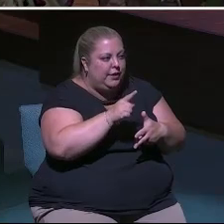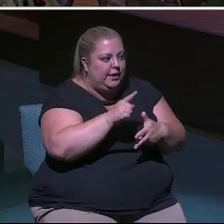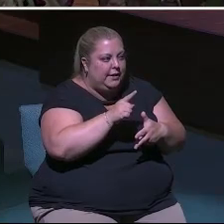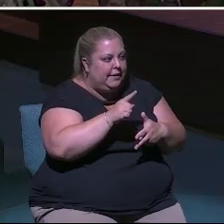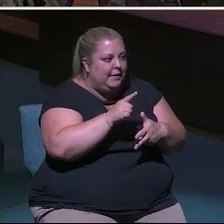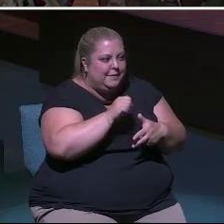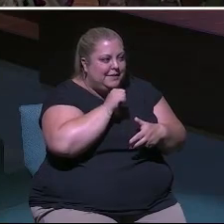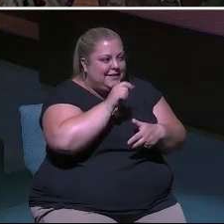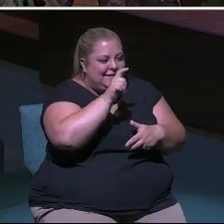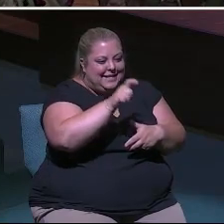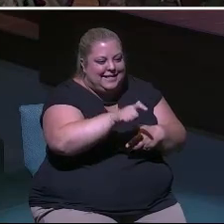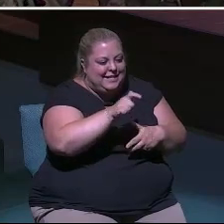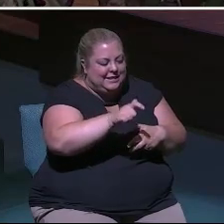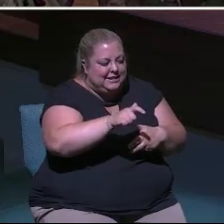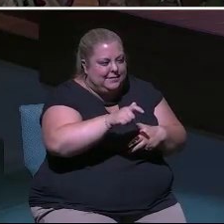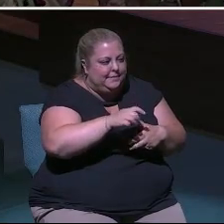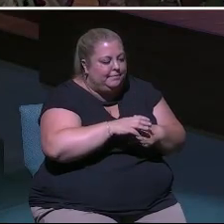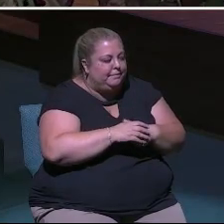doesn't have to be.